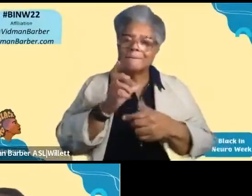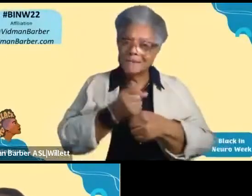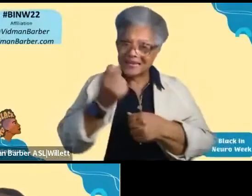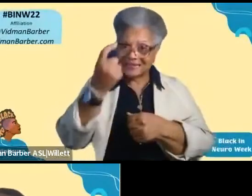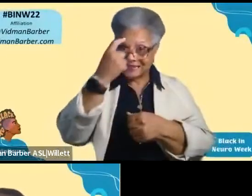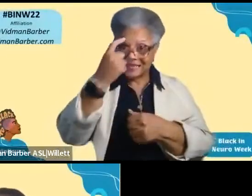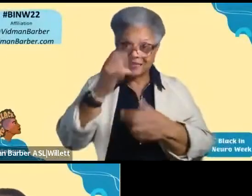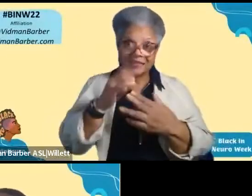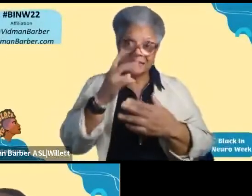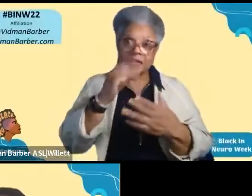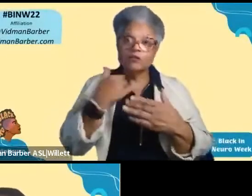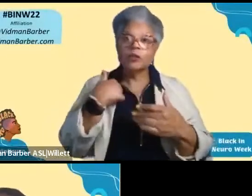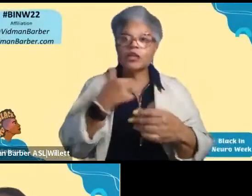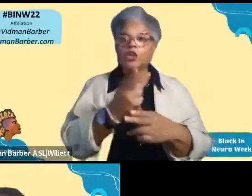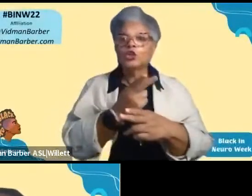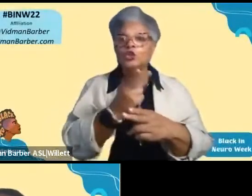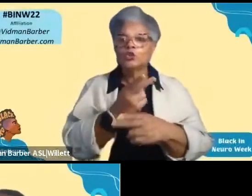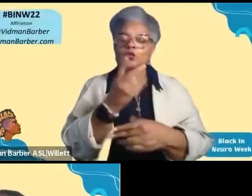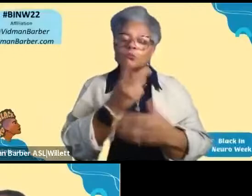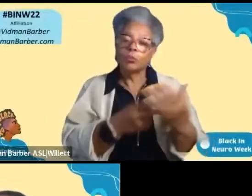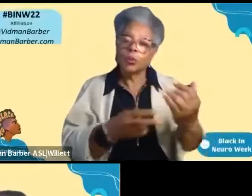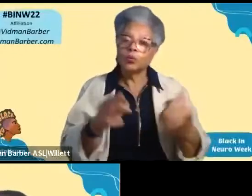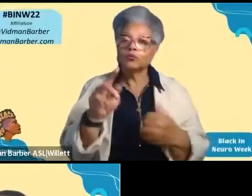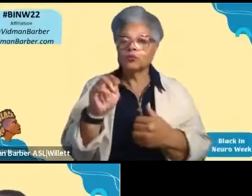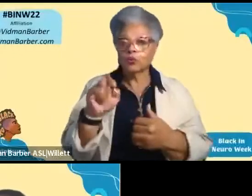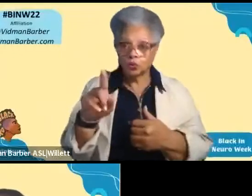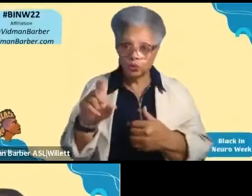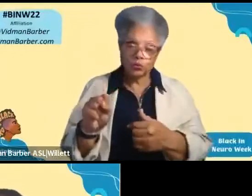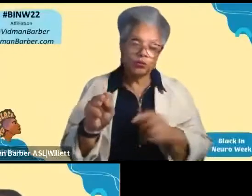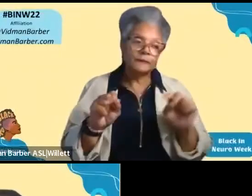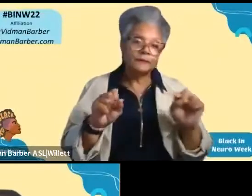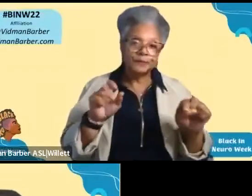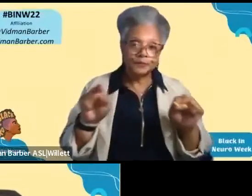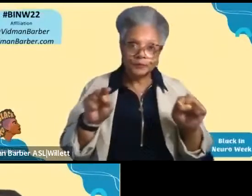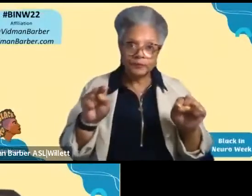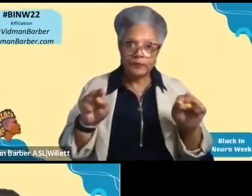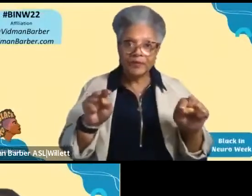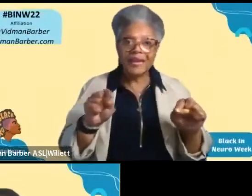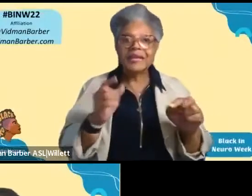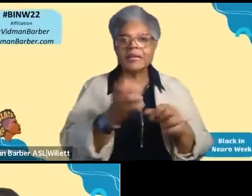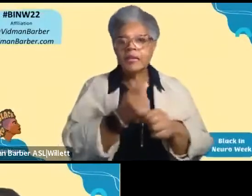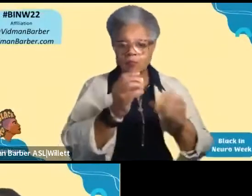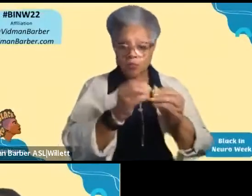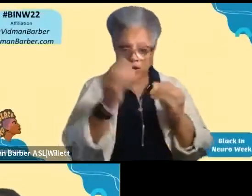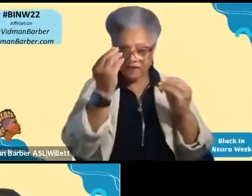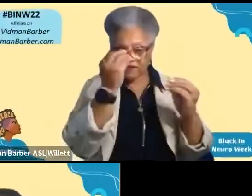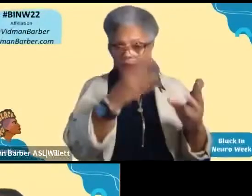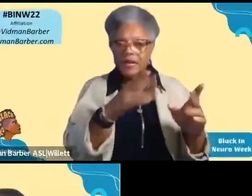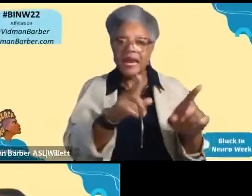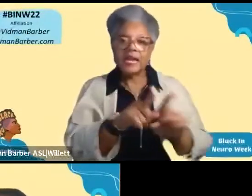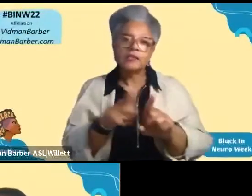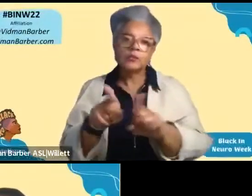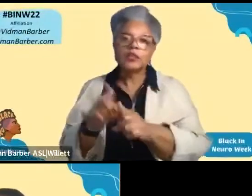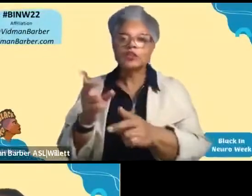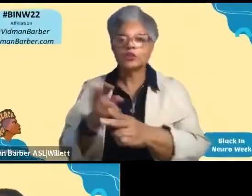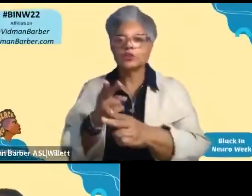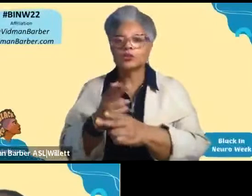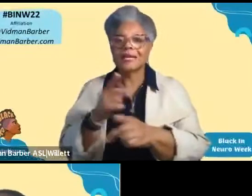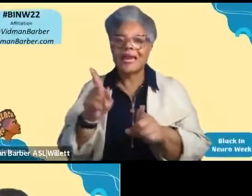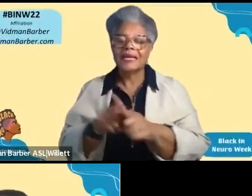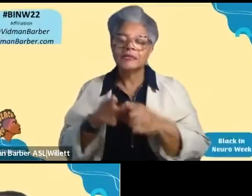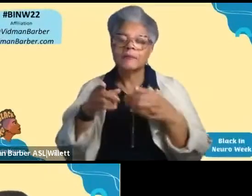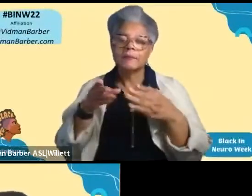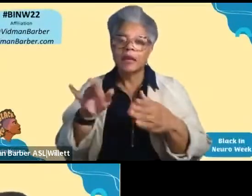to see if we can use them both for, you know, getting more information as well as using it as means